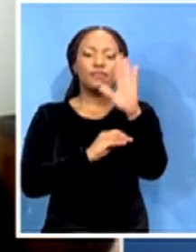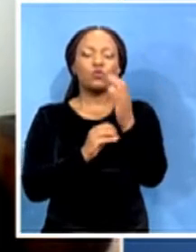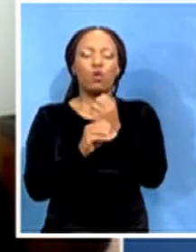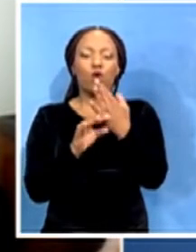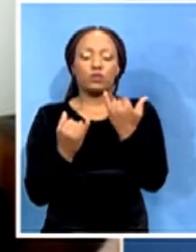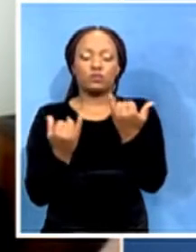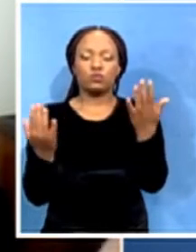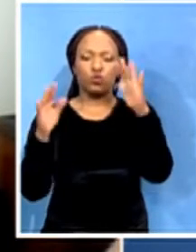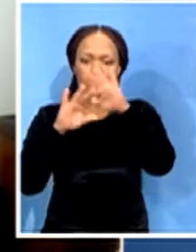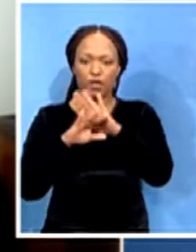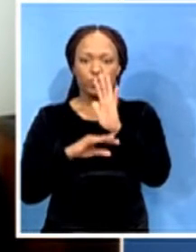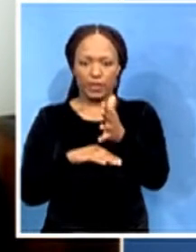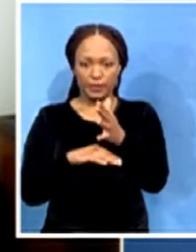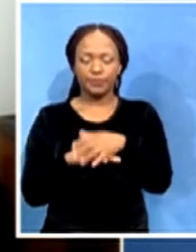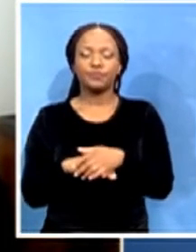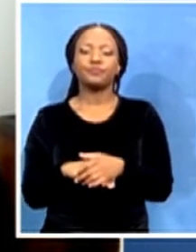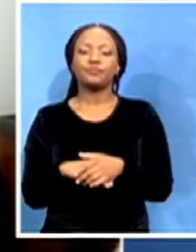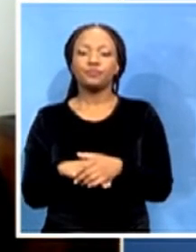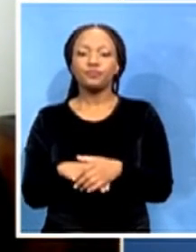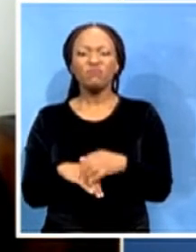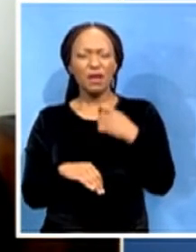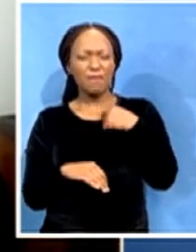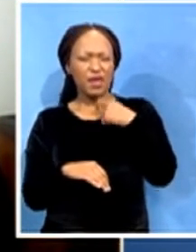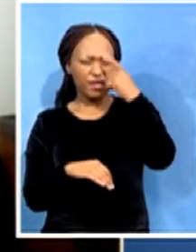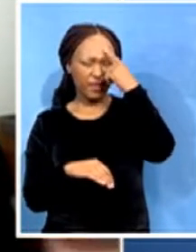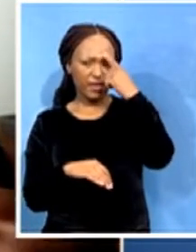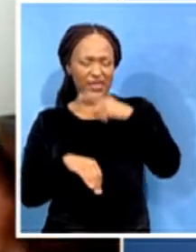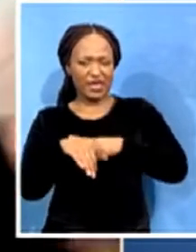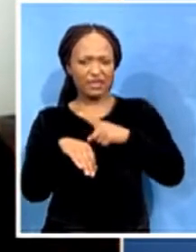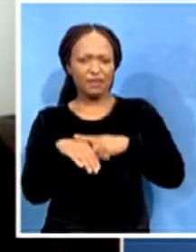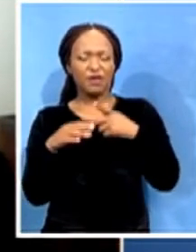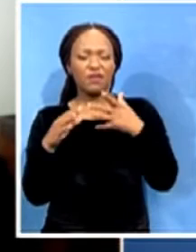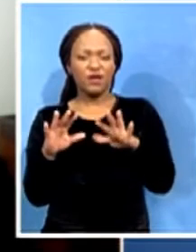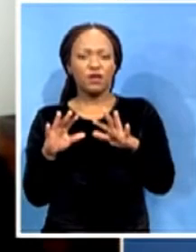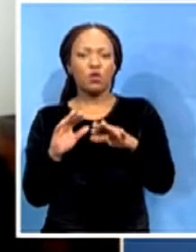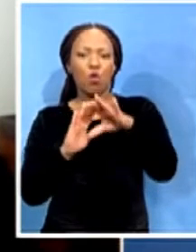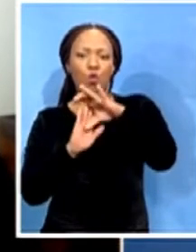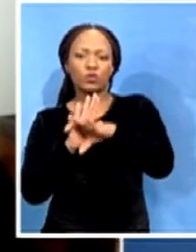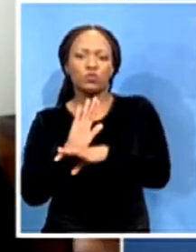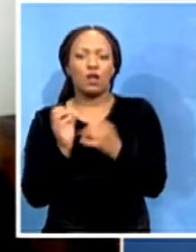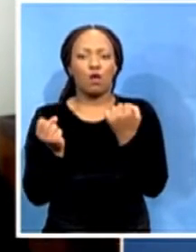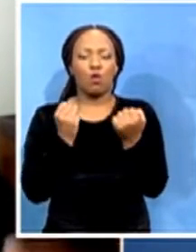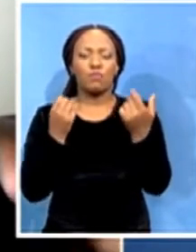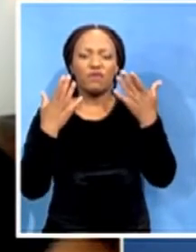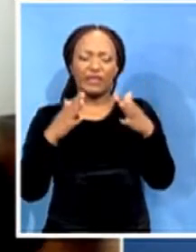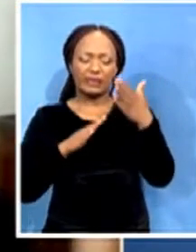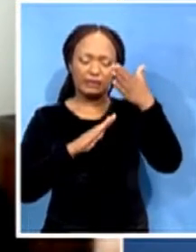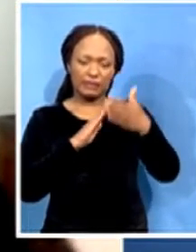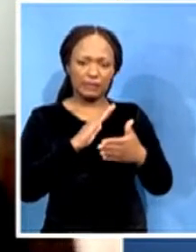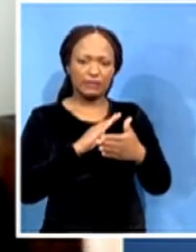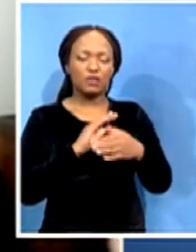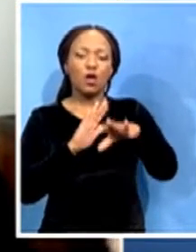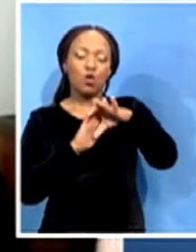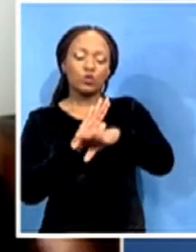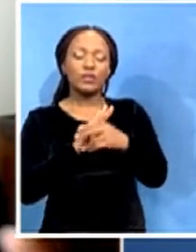time, you know, I had just finished my clerkship at the Constitutional Court. Constitution Hill as a site is one that takes from